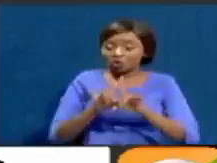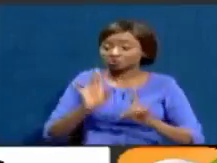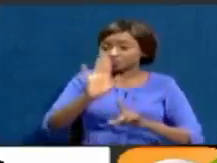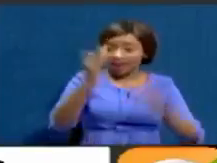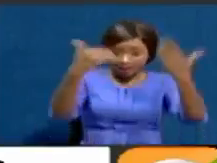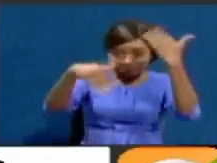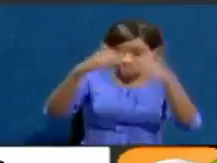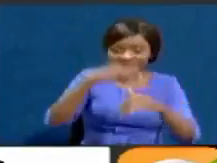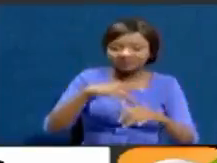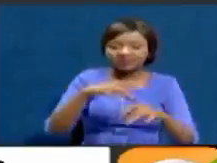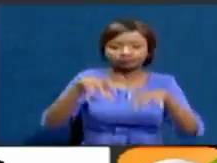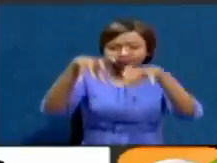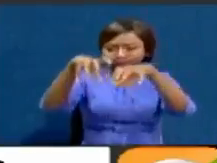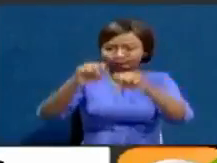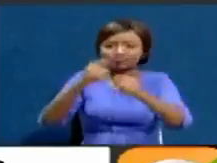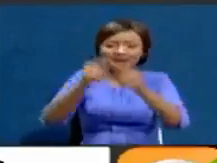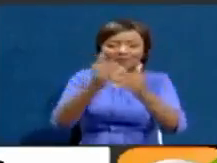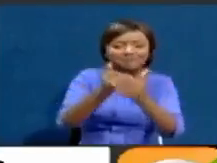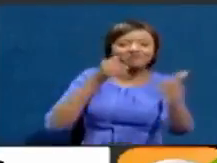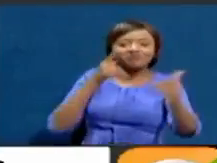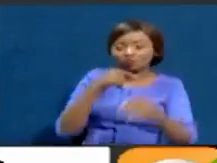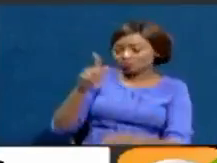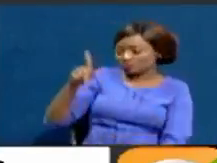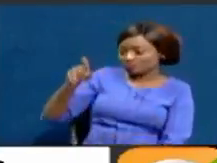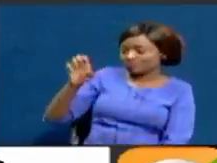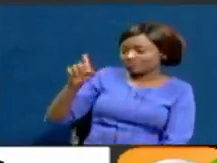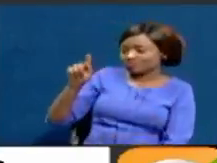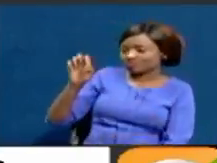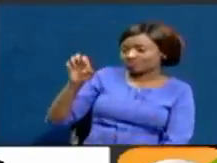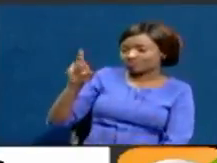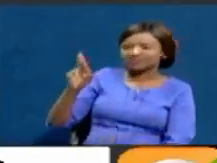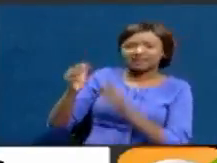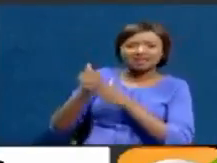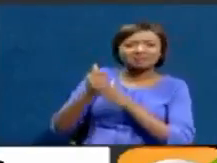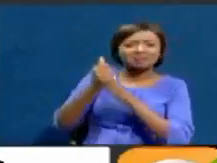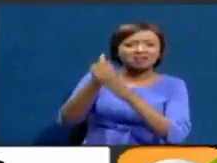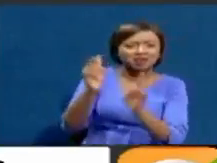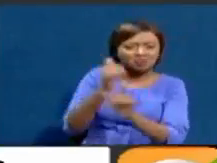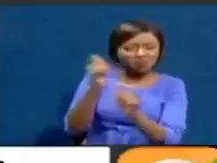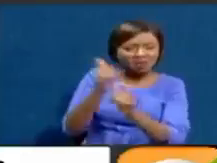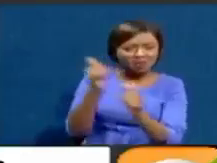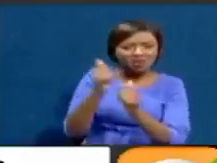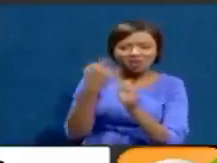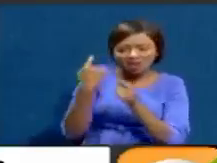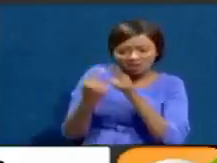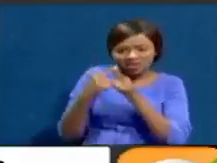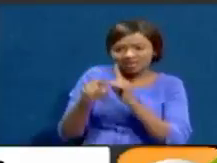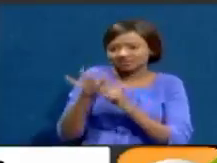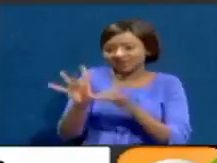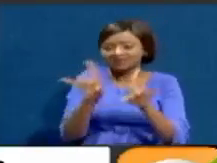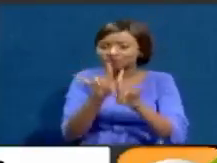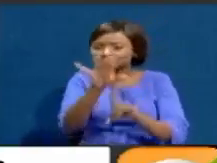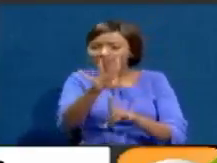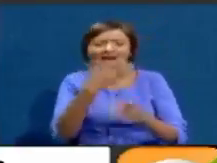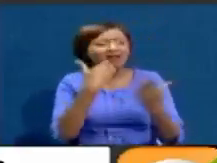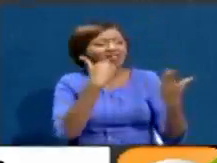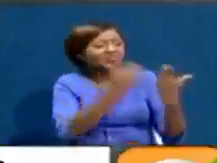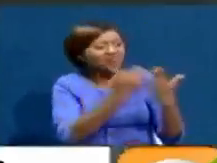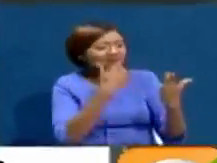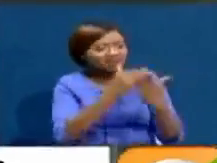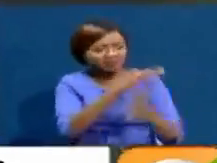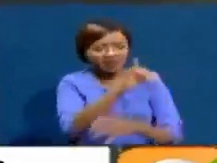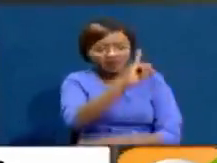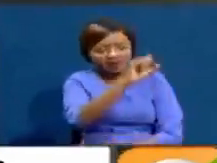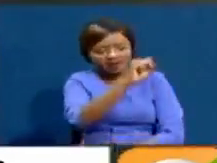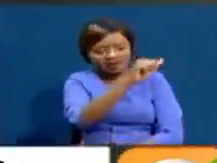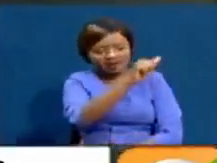takes over from Professor Peter Mbibi, who led the university for the last 5 years. Odhiambo further thanked Professor Isaac Mbeche, who